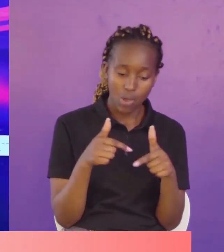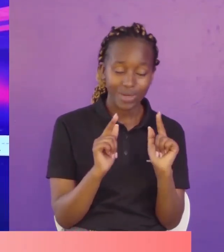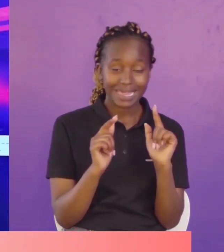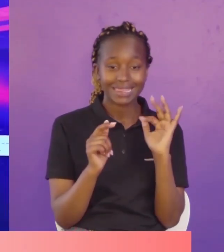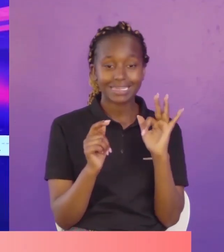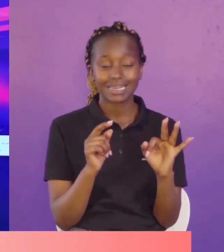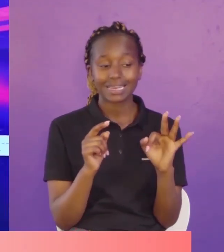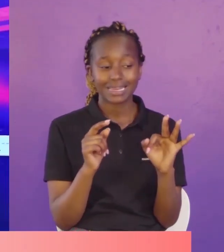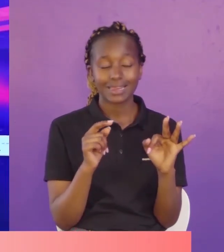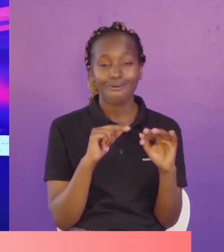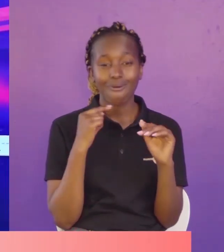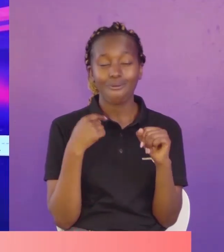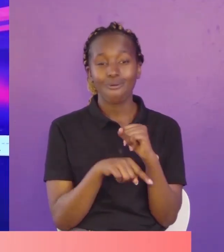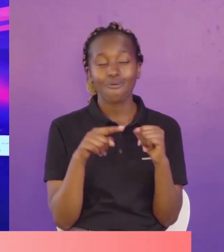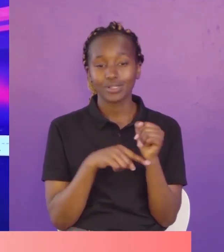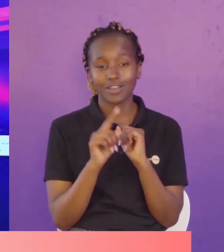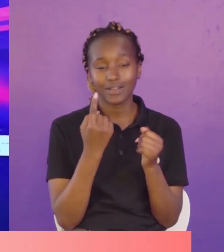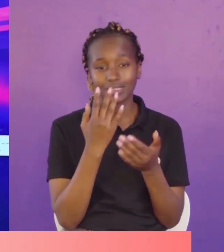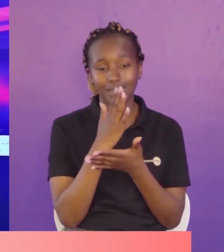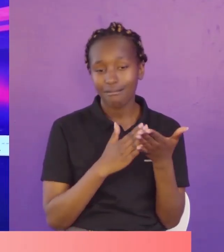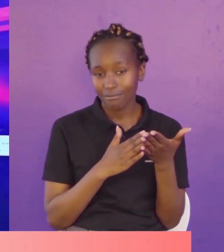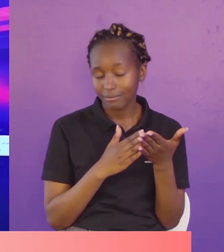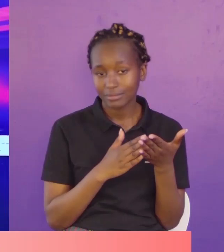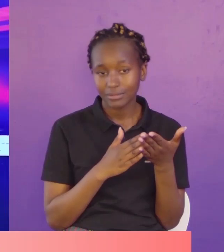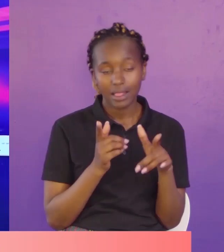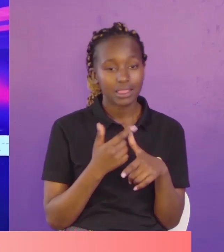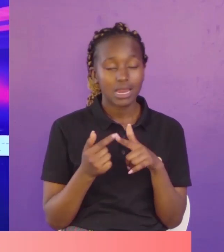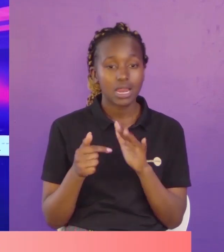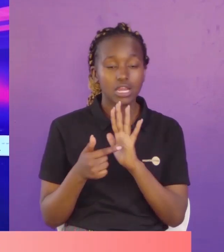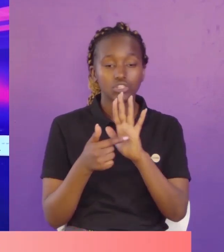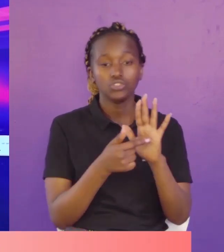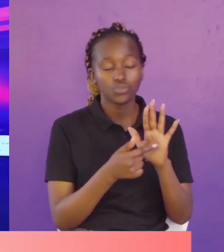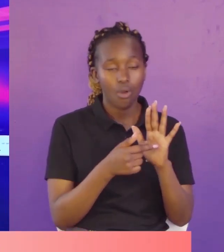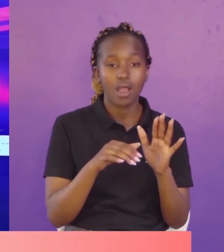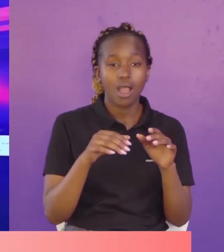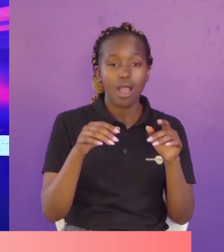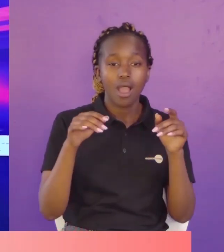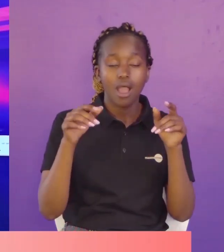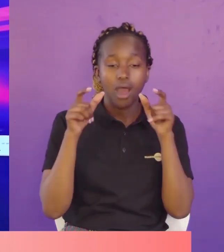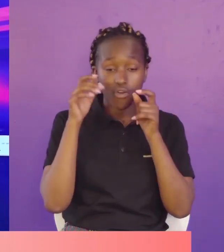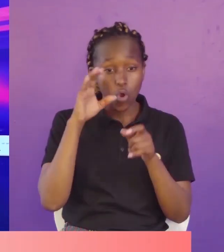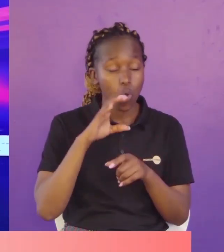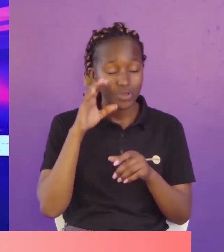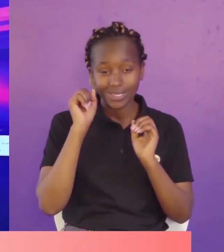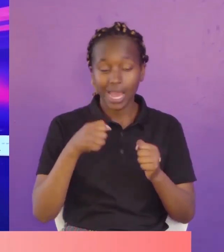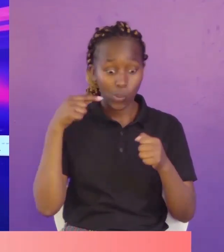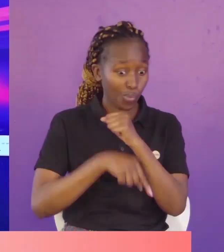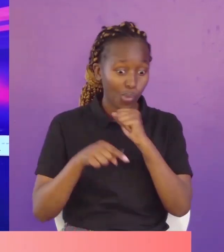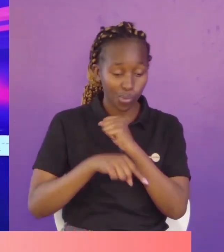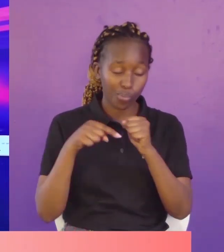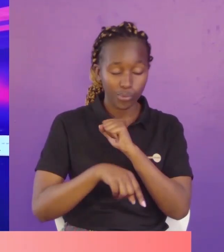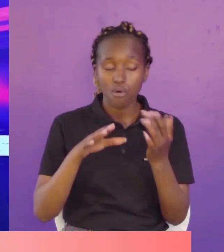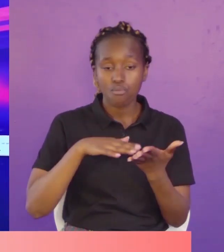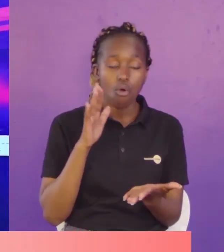that was in the first half, then it means Ivory Coast can do us bad if we are not really well. So